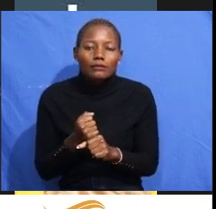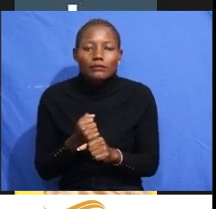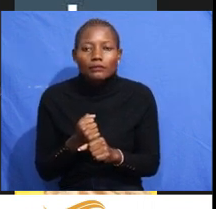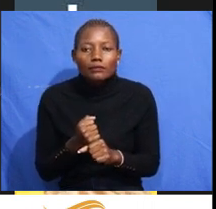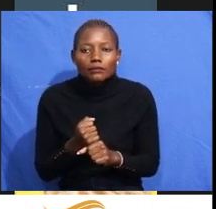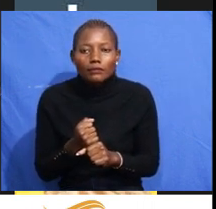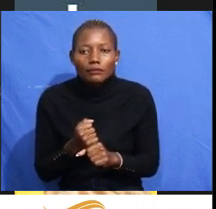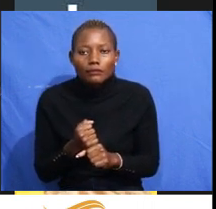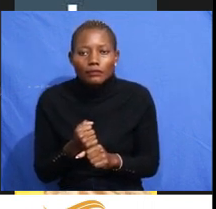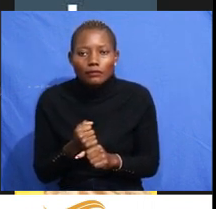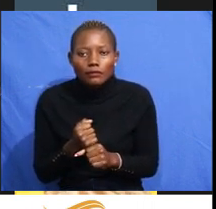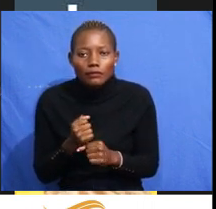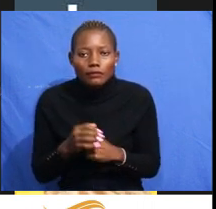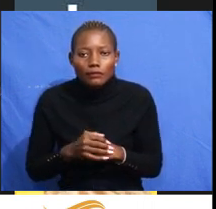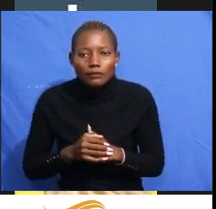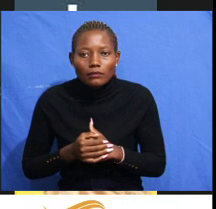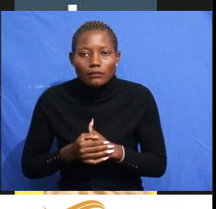really the way to go.